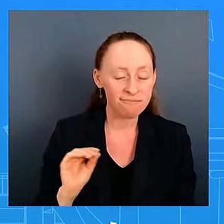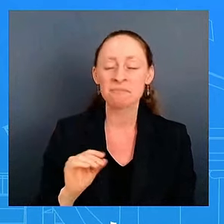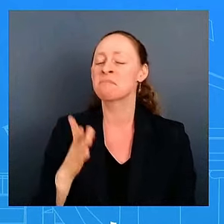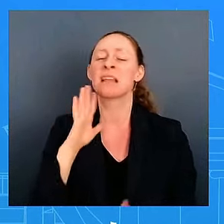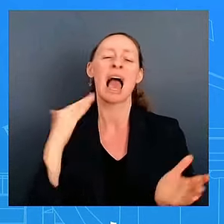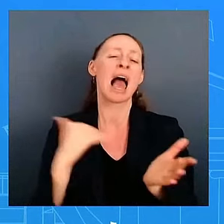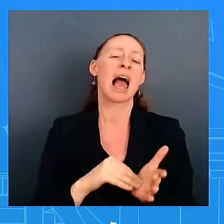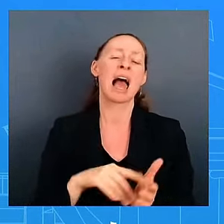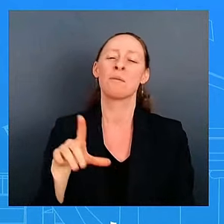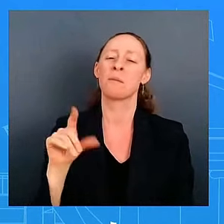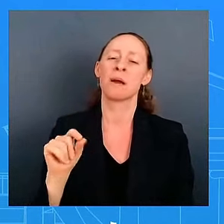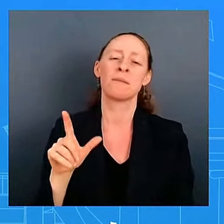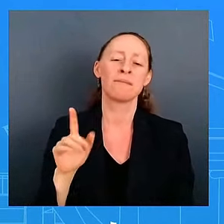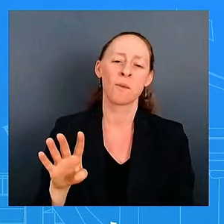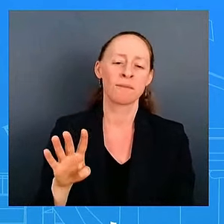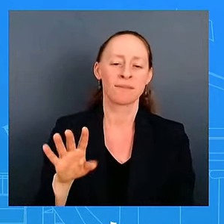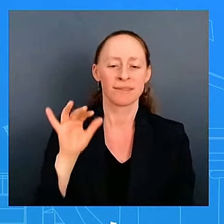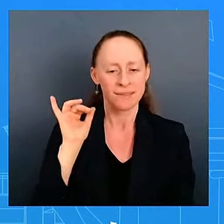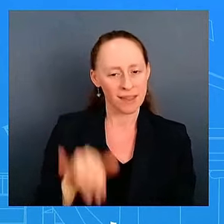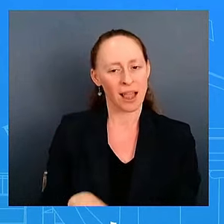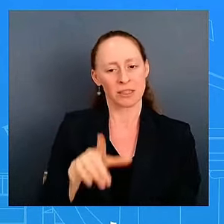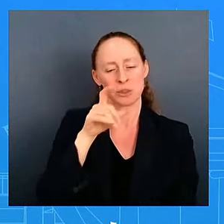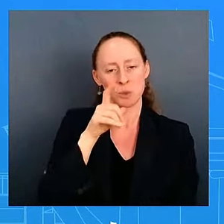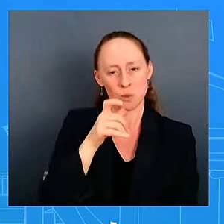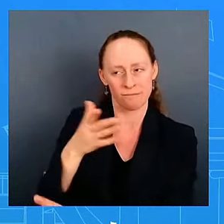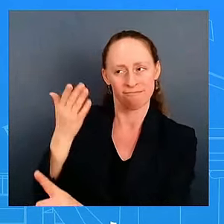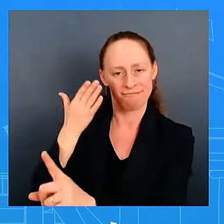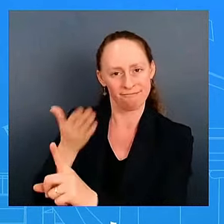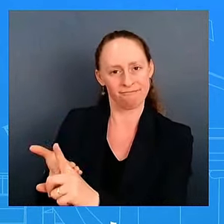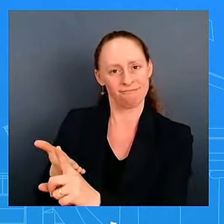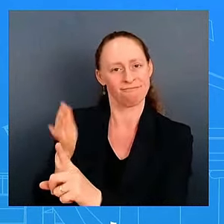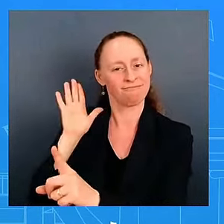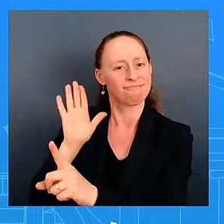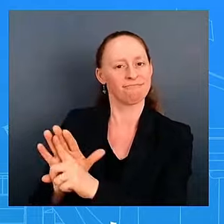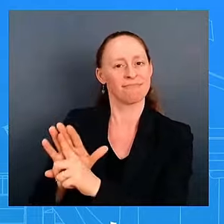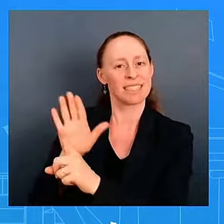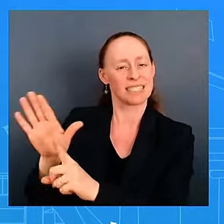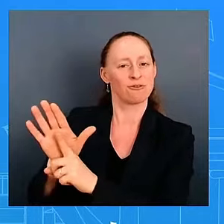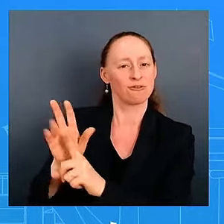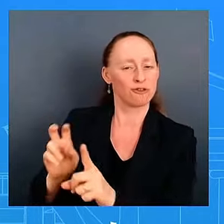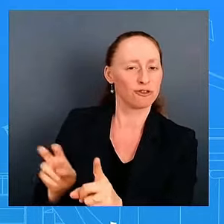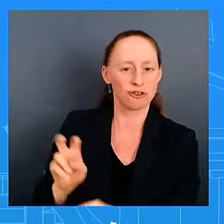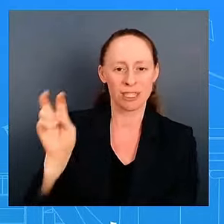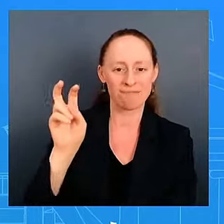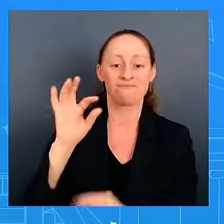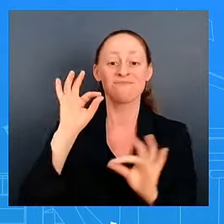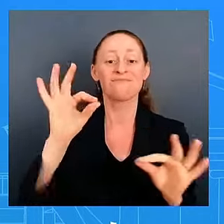story. That is fundamentally who he is to continuing to fight. All right, thanks everybody.